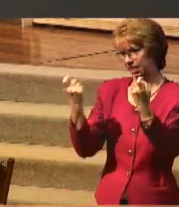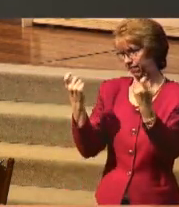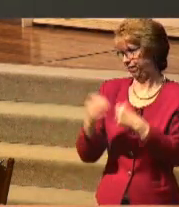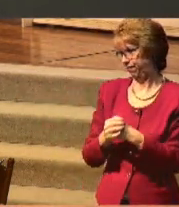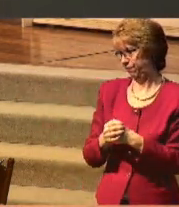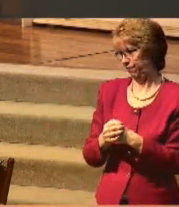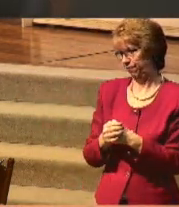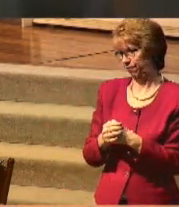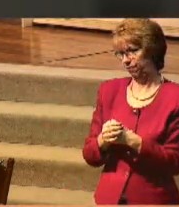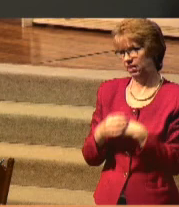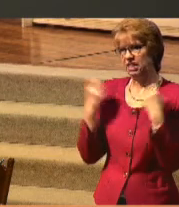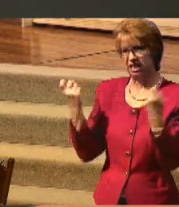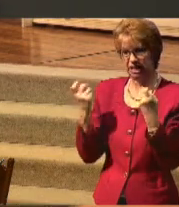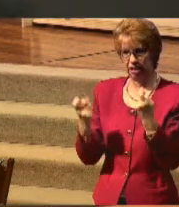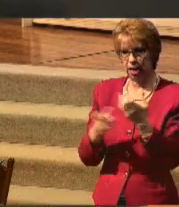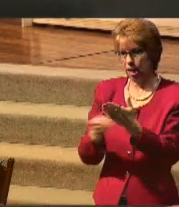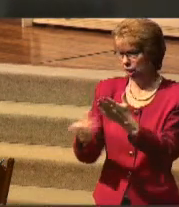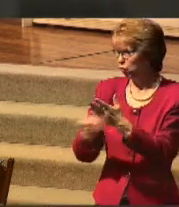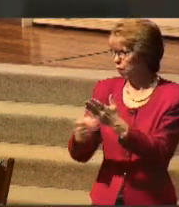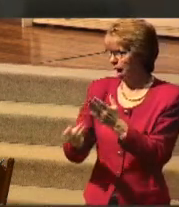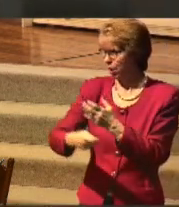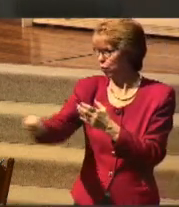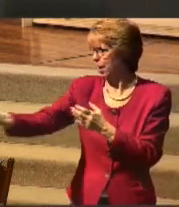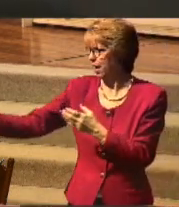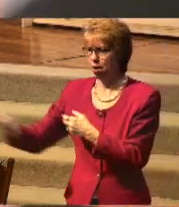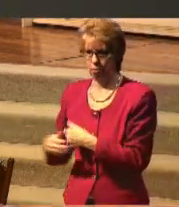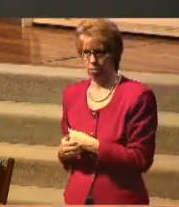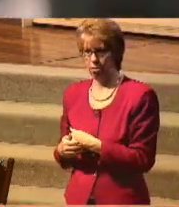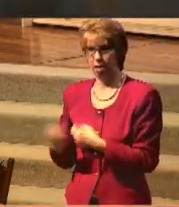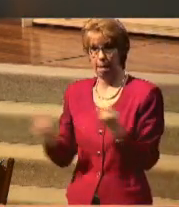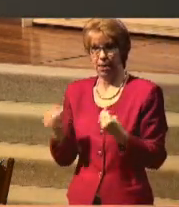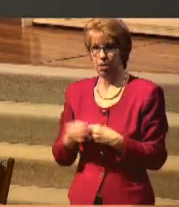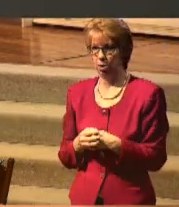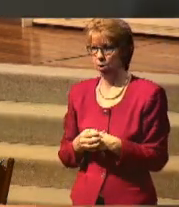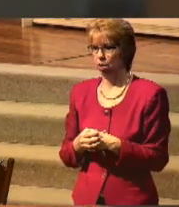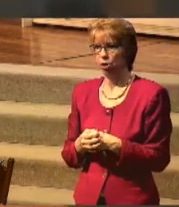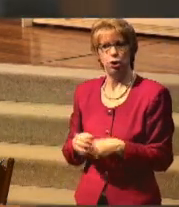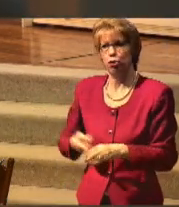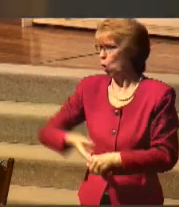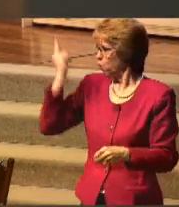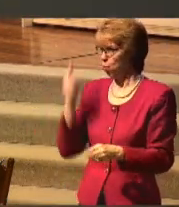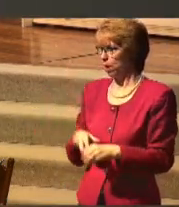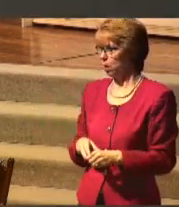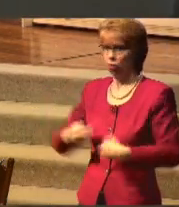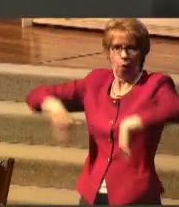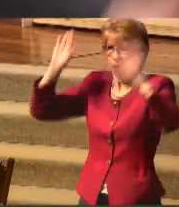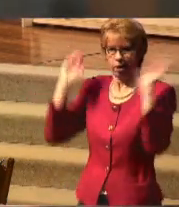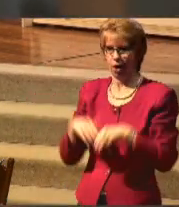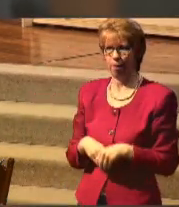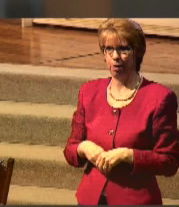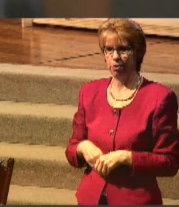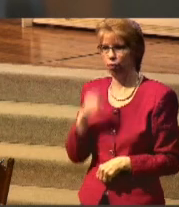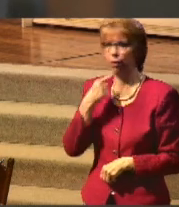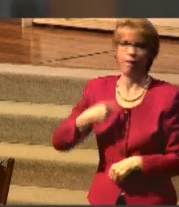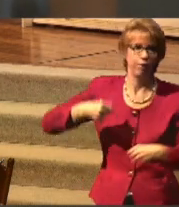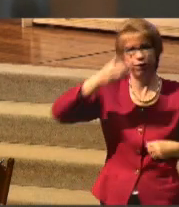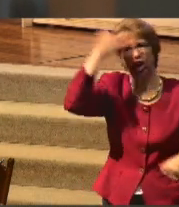ministry. It's a ministry. And the Bible says we faint not. In other words, you don't quit. You don't give up. You don't throw in the towel.